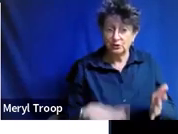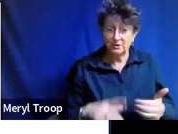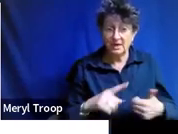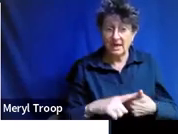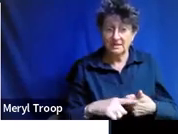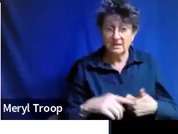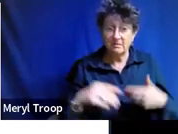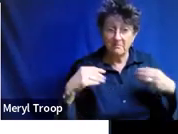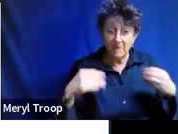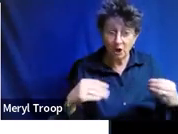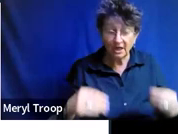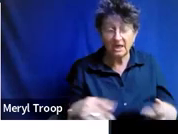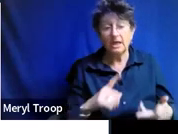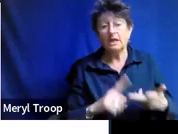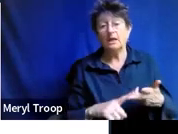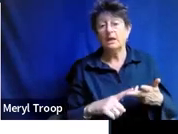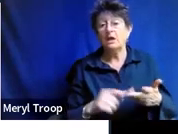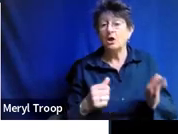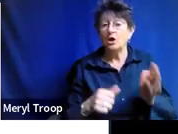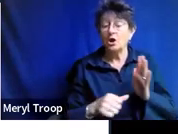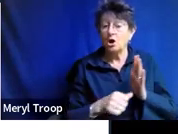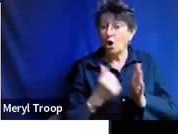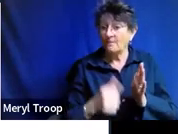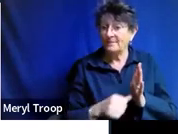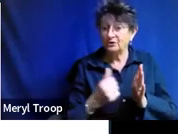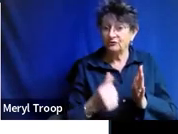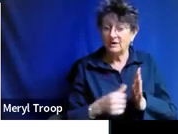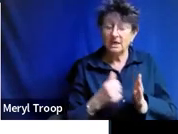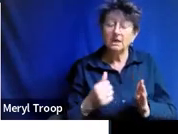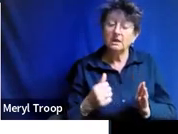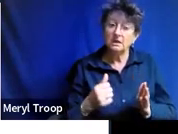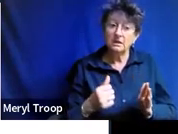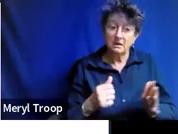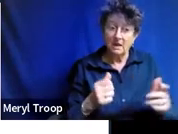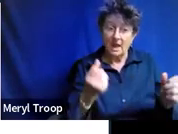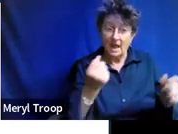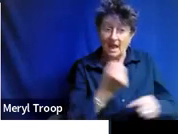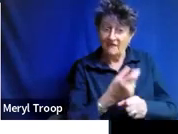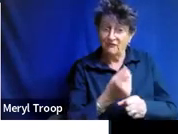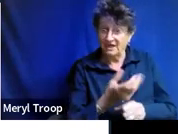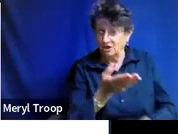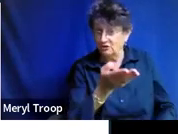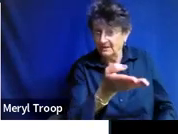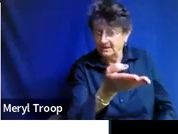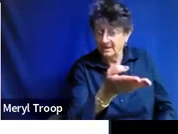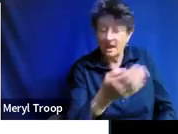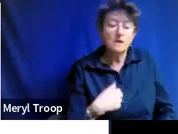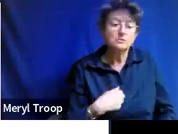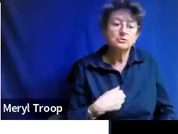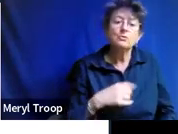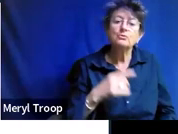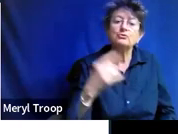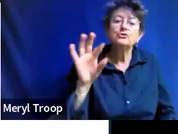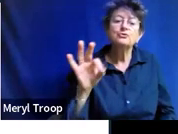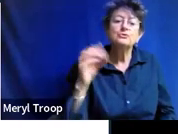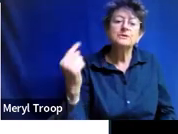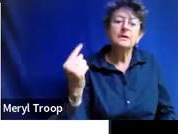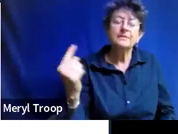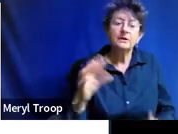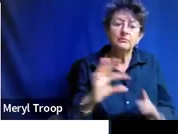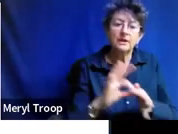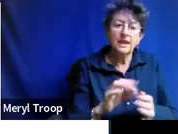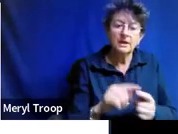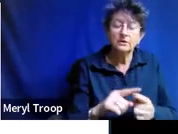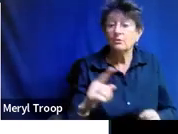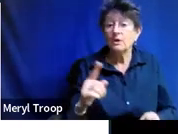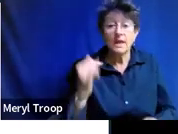know, choose electives, or maybe if you have access to a to